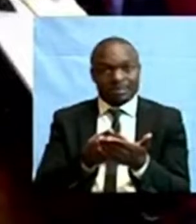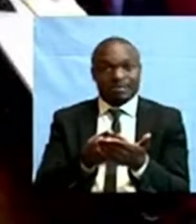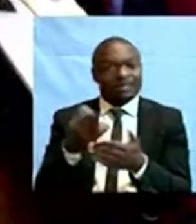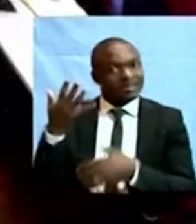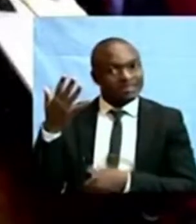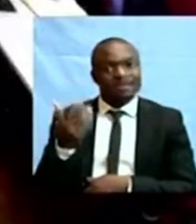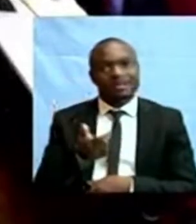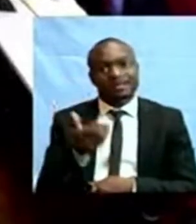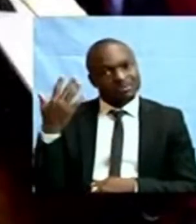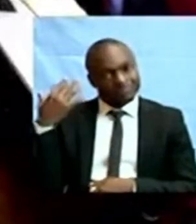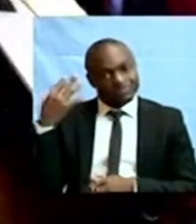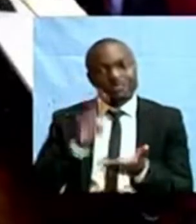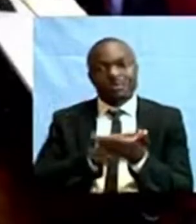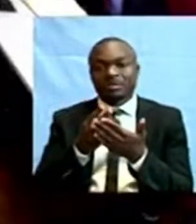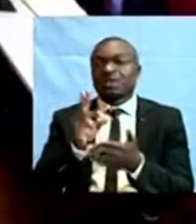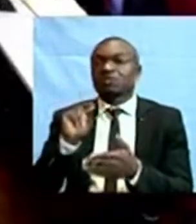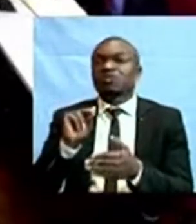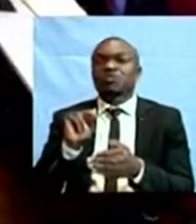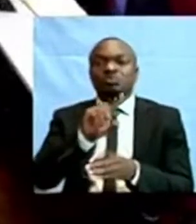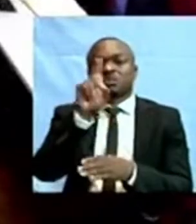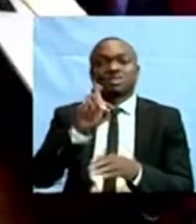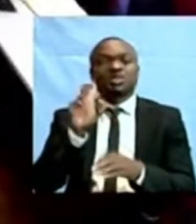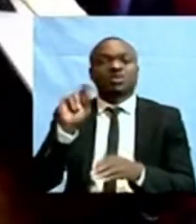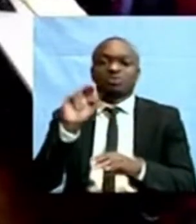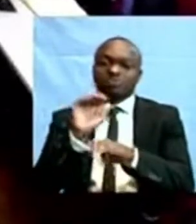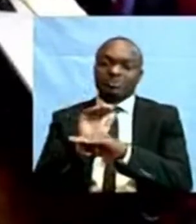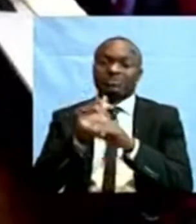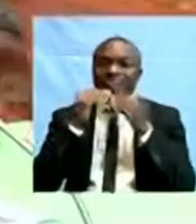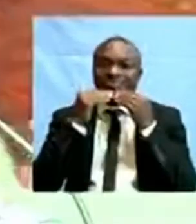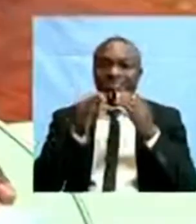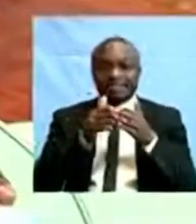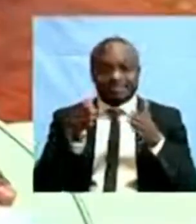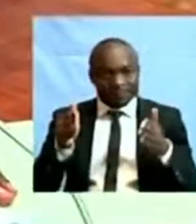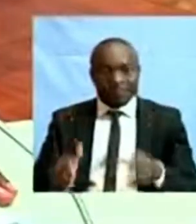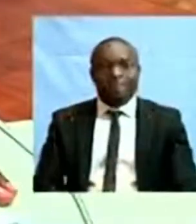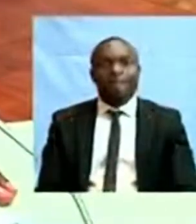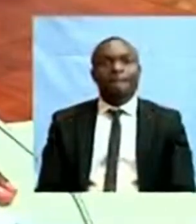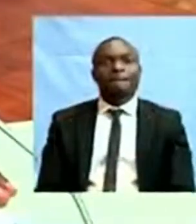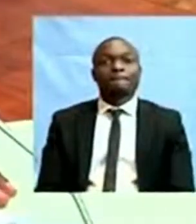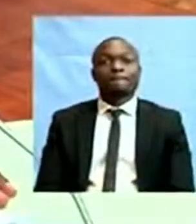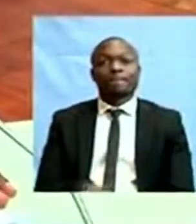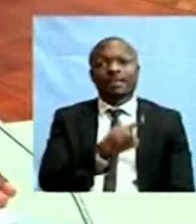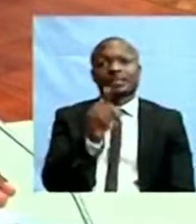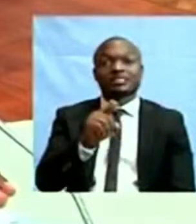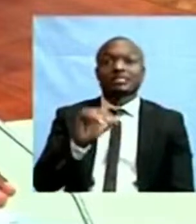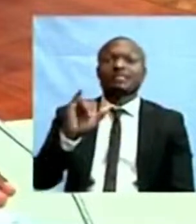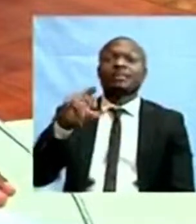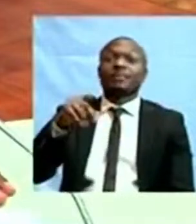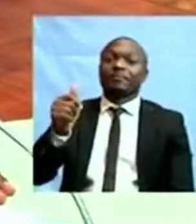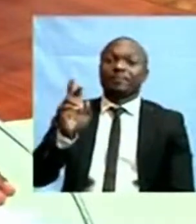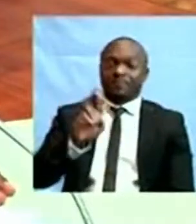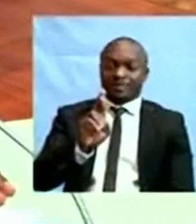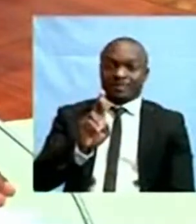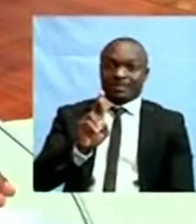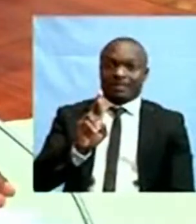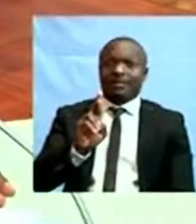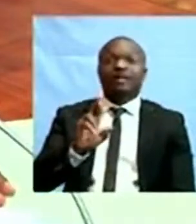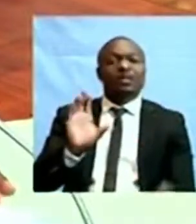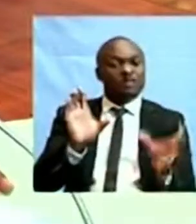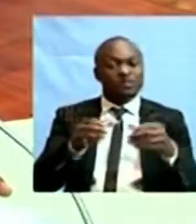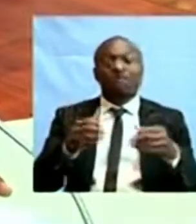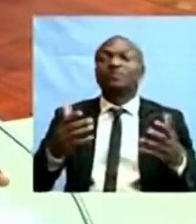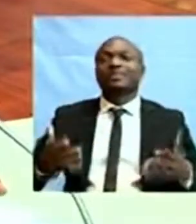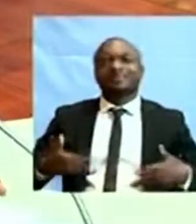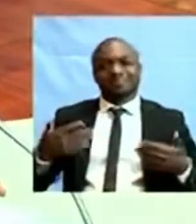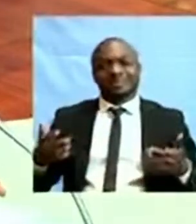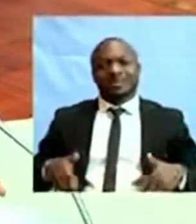witnesses, so no questions and no comments at this point. Thank you so much. ZIPA, this committee is extremely humbled and grateful